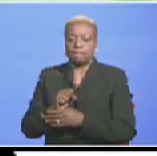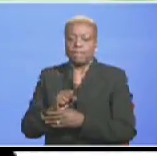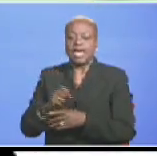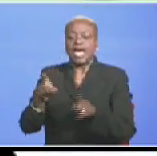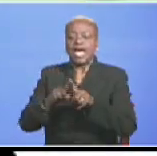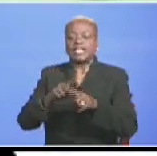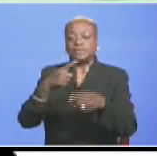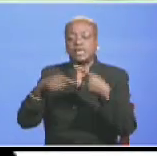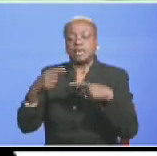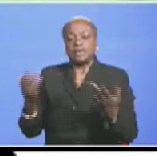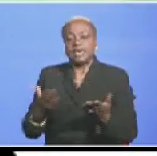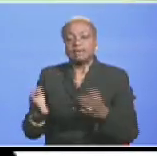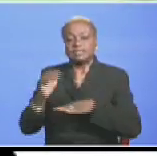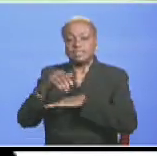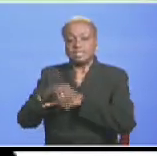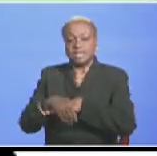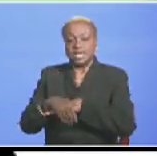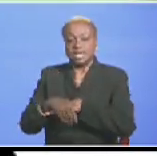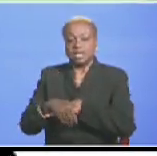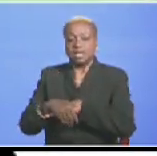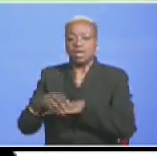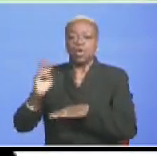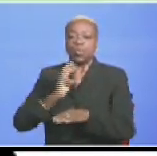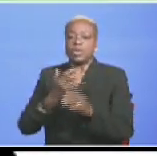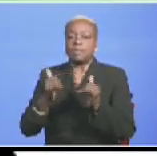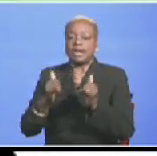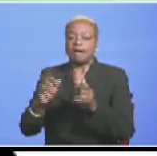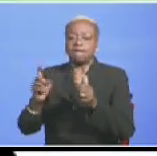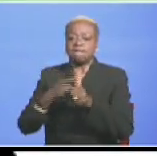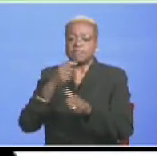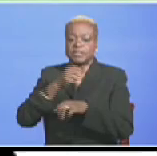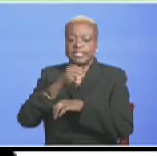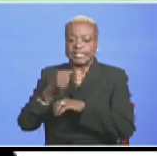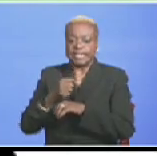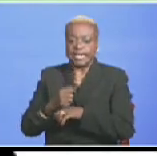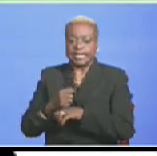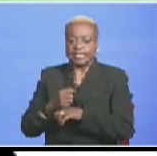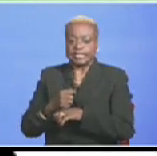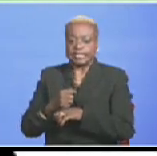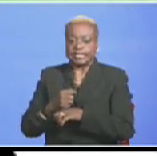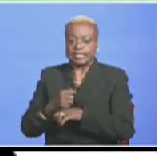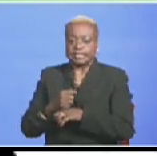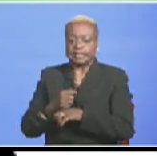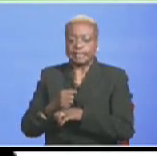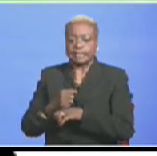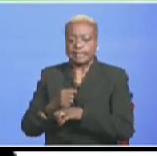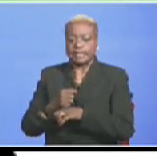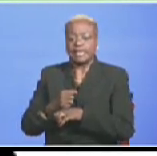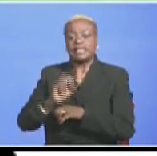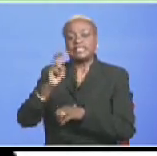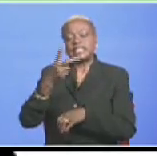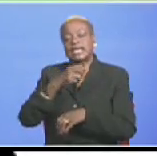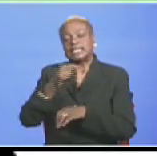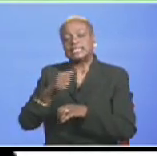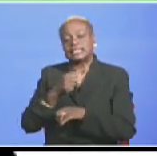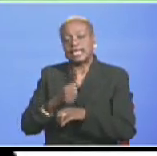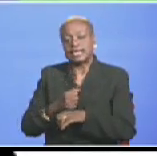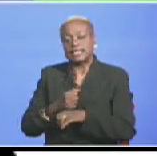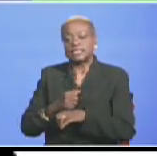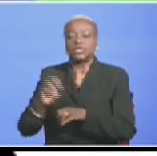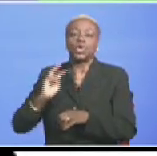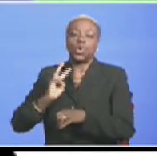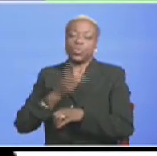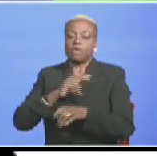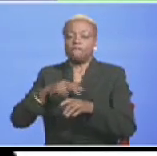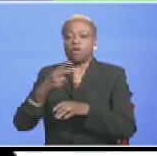come here today, we play our first set where we supposed to play it not as fall back and play the game. Then the second set, we starting to fall back and